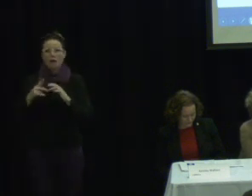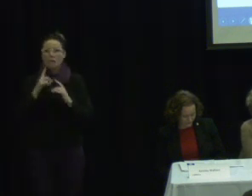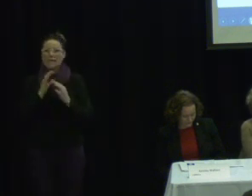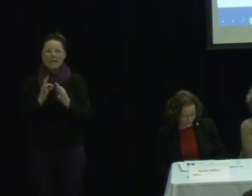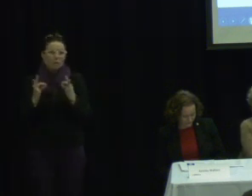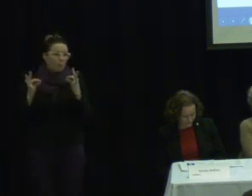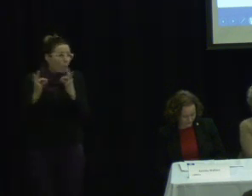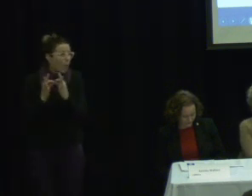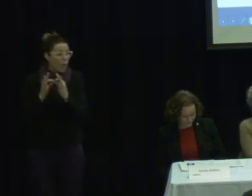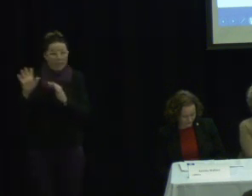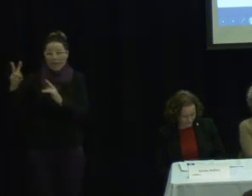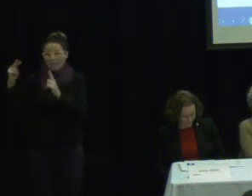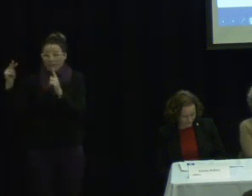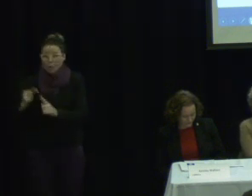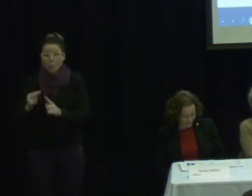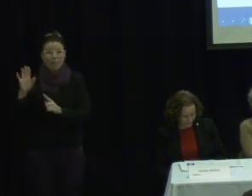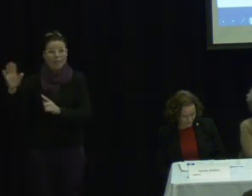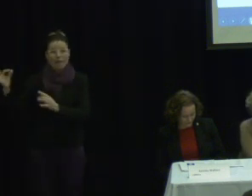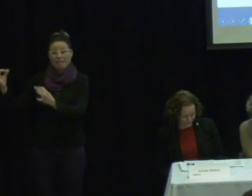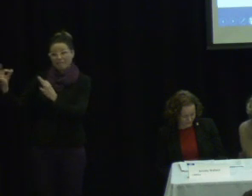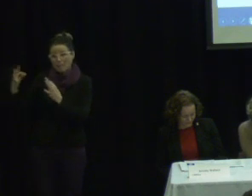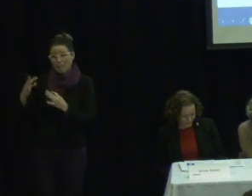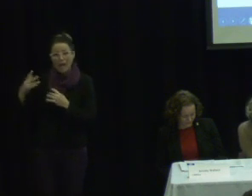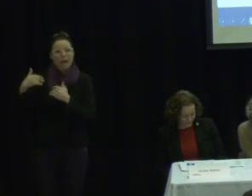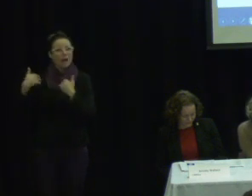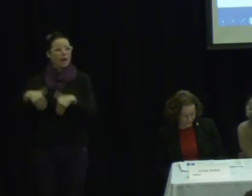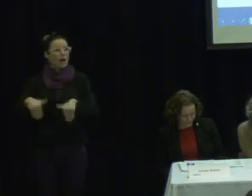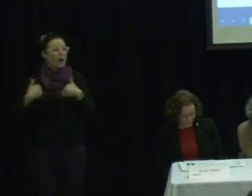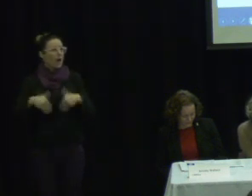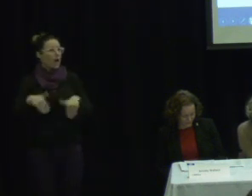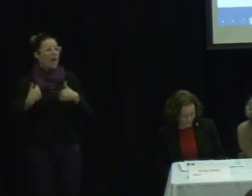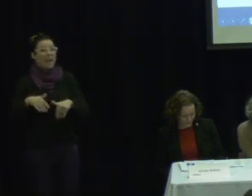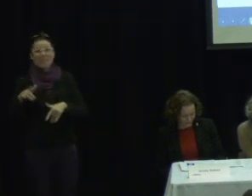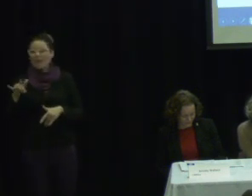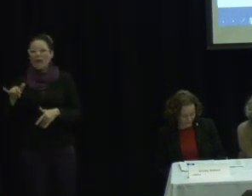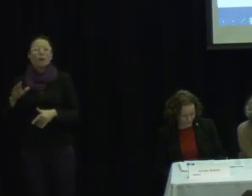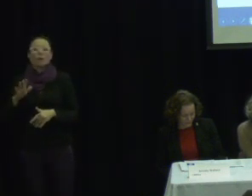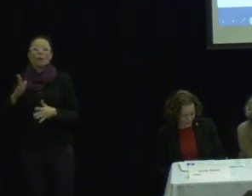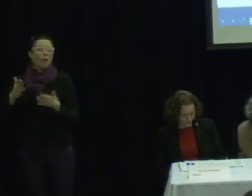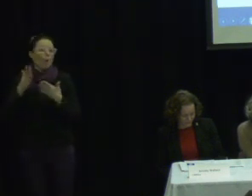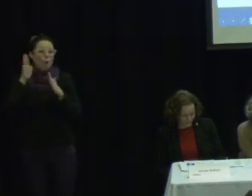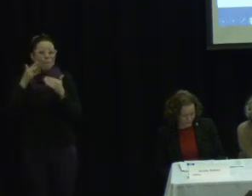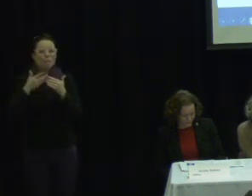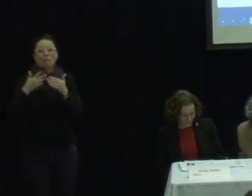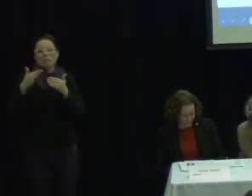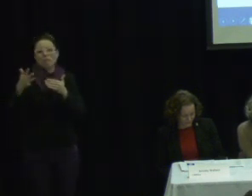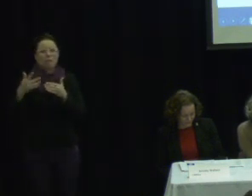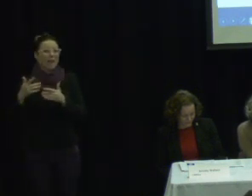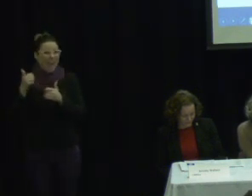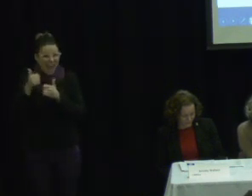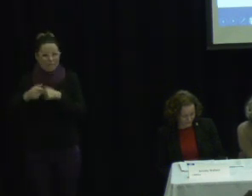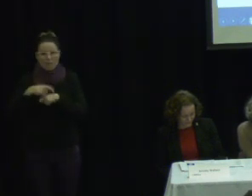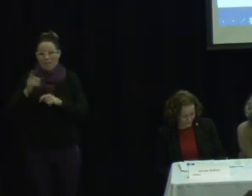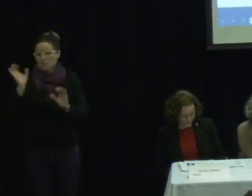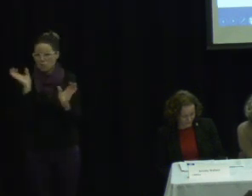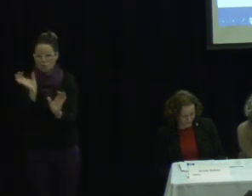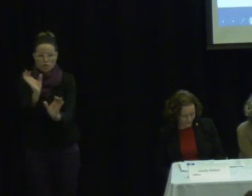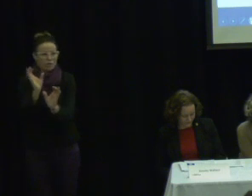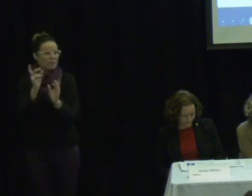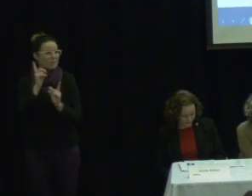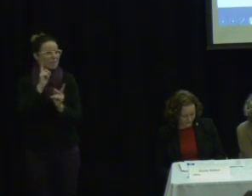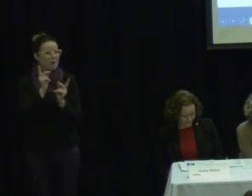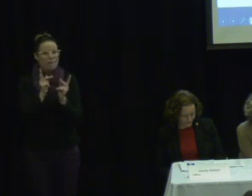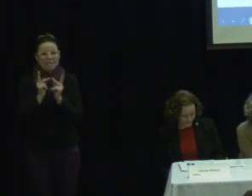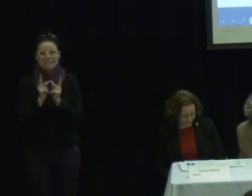inform this work on every single search going forward to improve it. So I can't thank this group enough. So that is